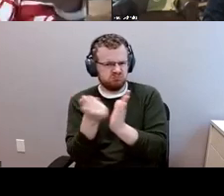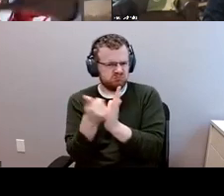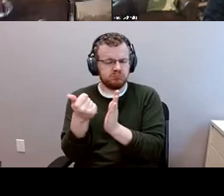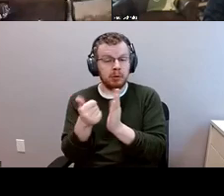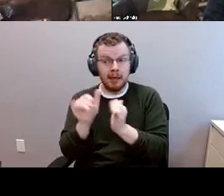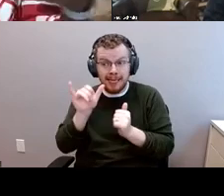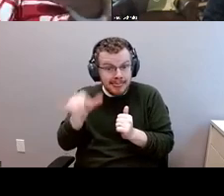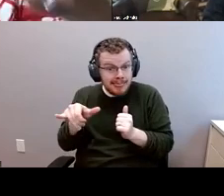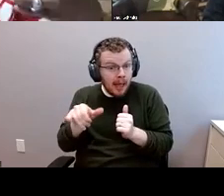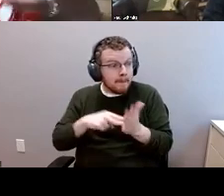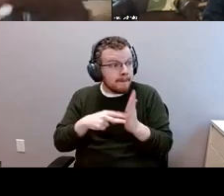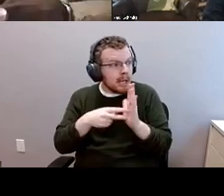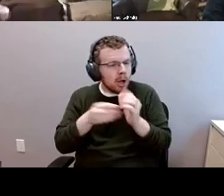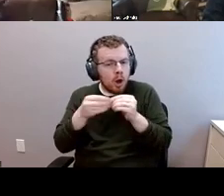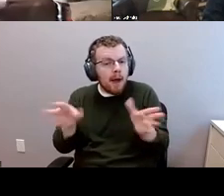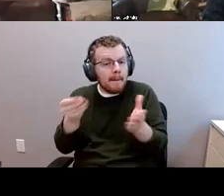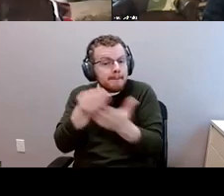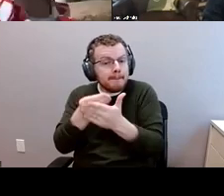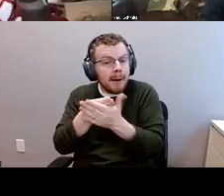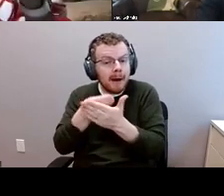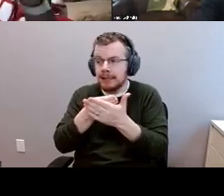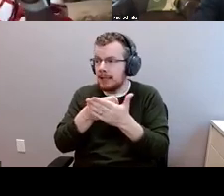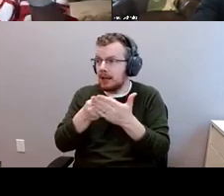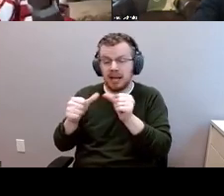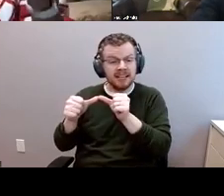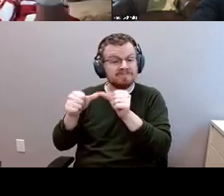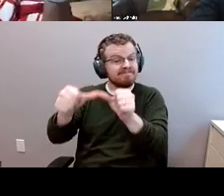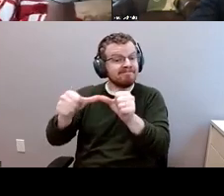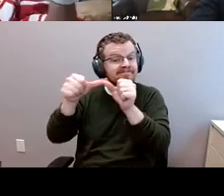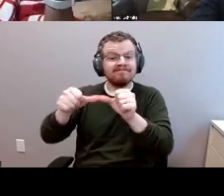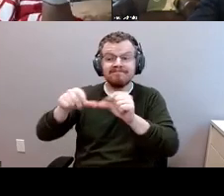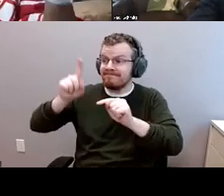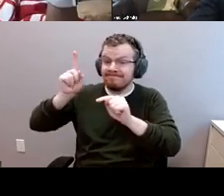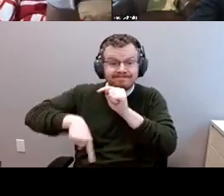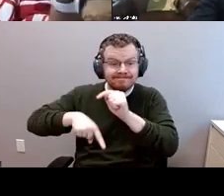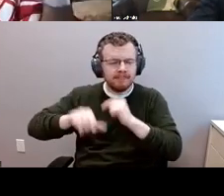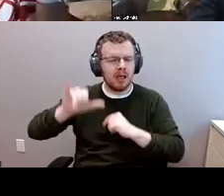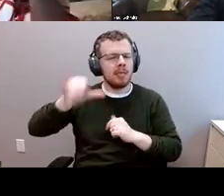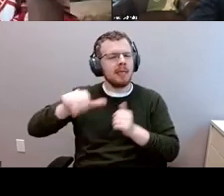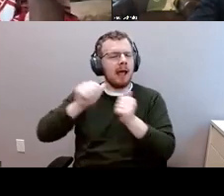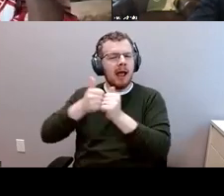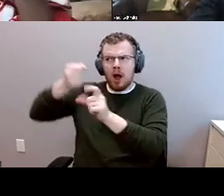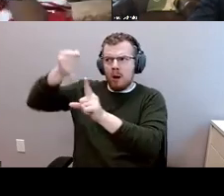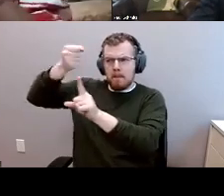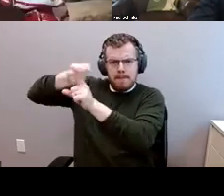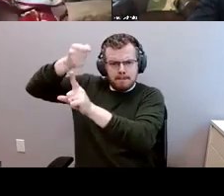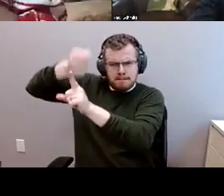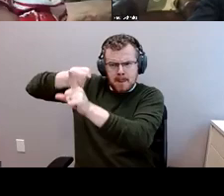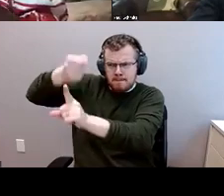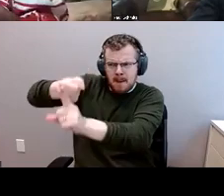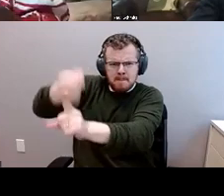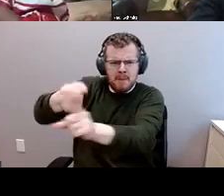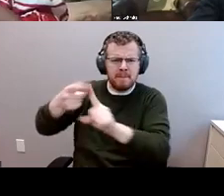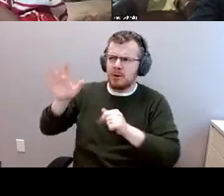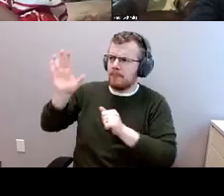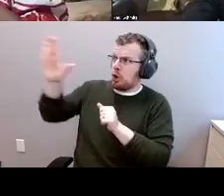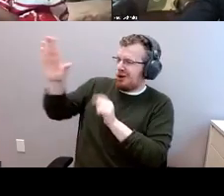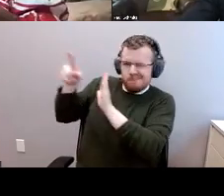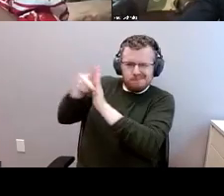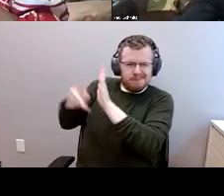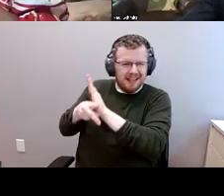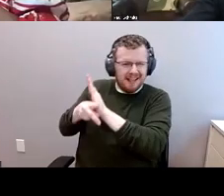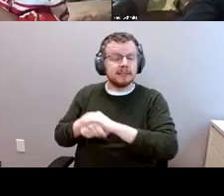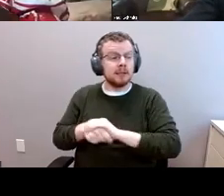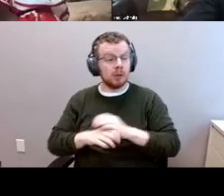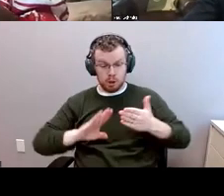funding. This is tied to sustainability. This is we know, the trickle down of the impact of these policies. And community